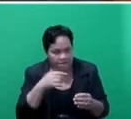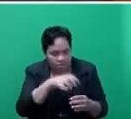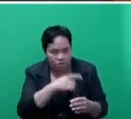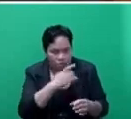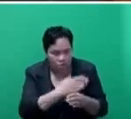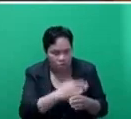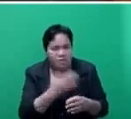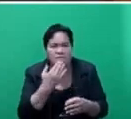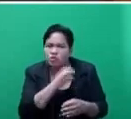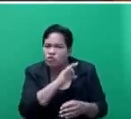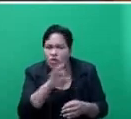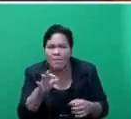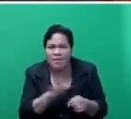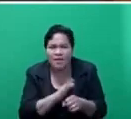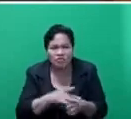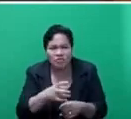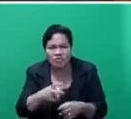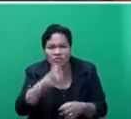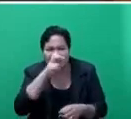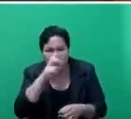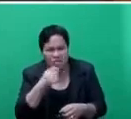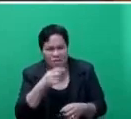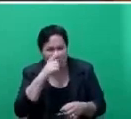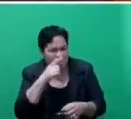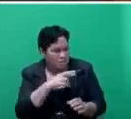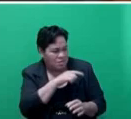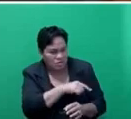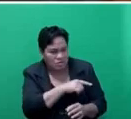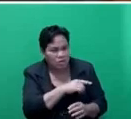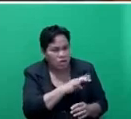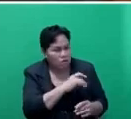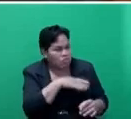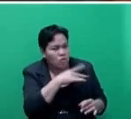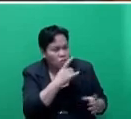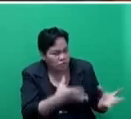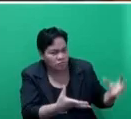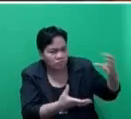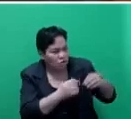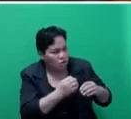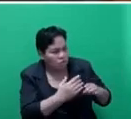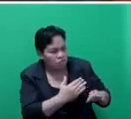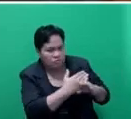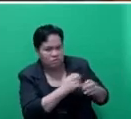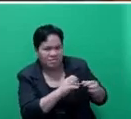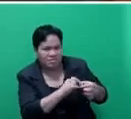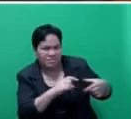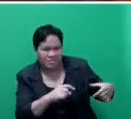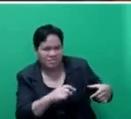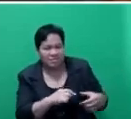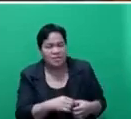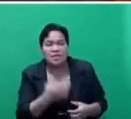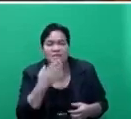So don't make it difficult for our people to engage in politics. Remove all these restrictions that